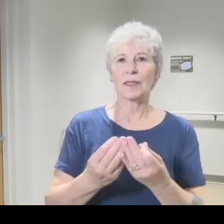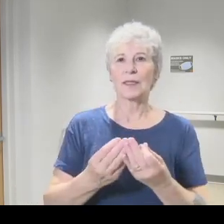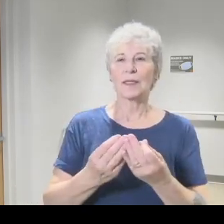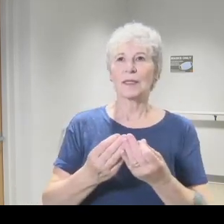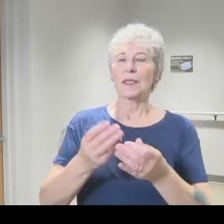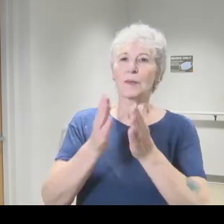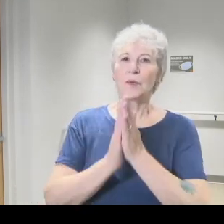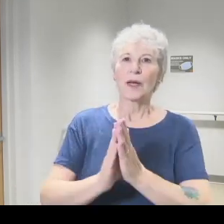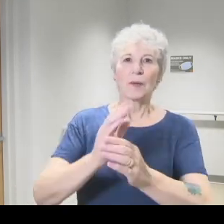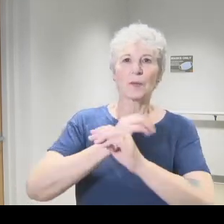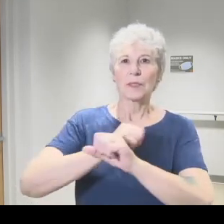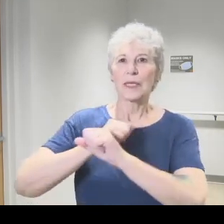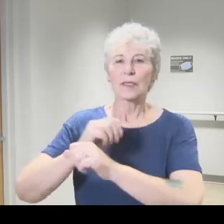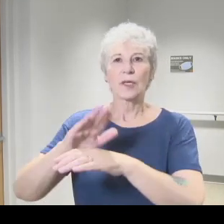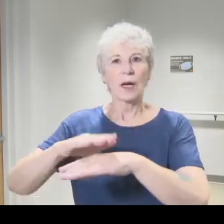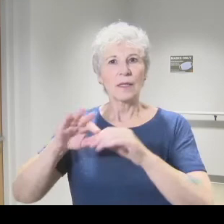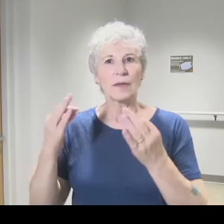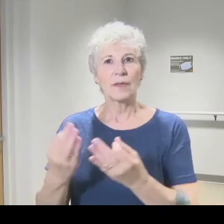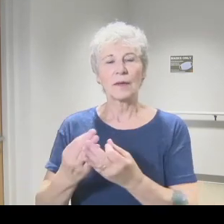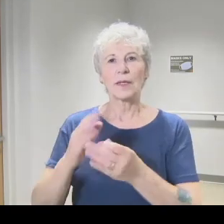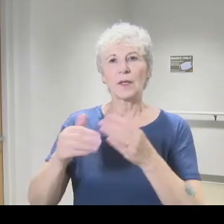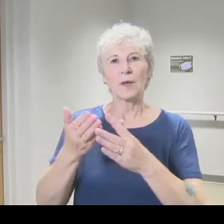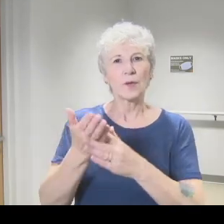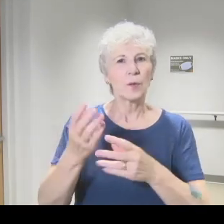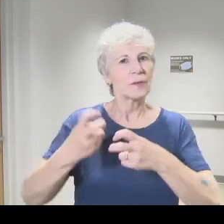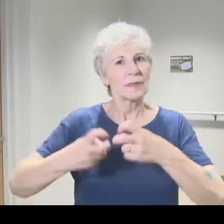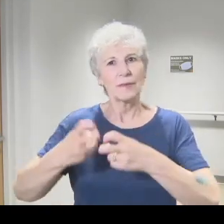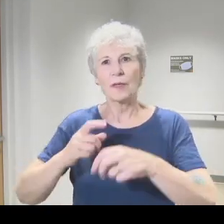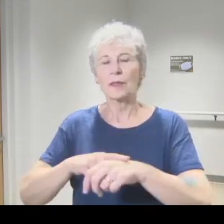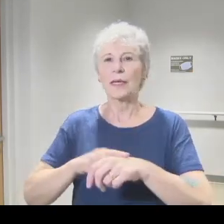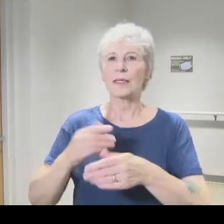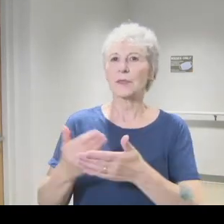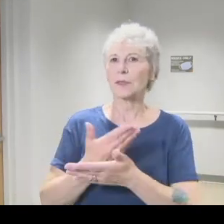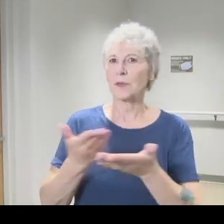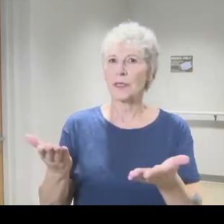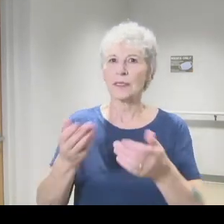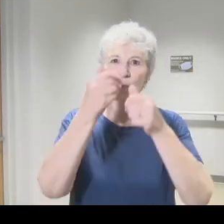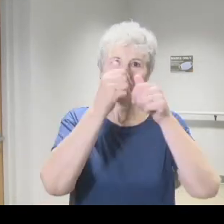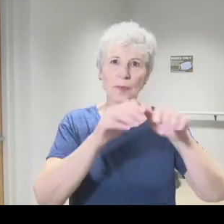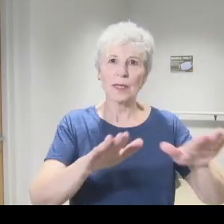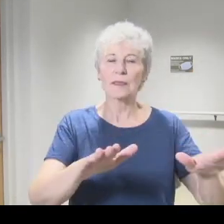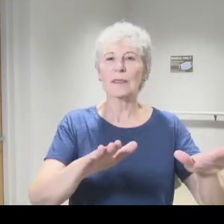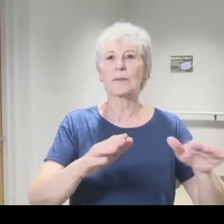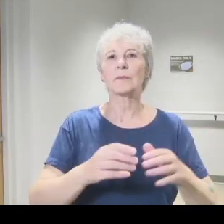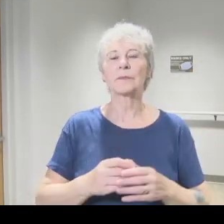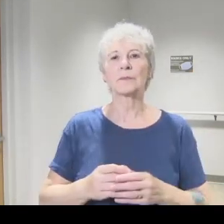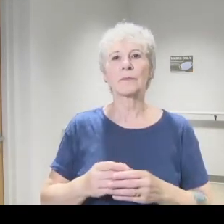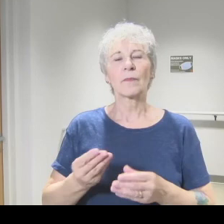protection on their family as they go through difficult times and new things, Lord. Bless them, give them